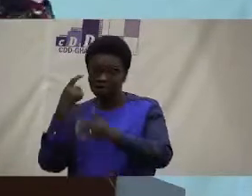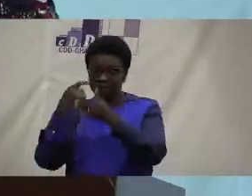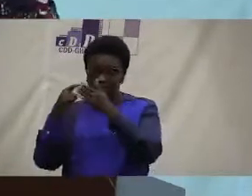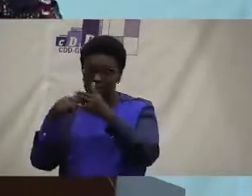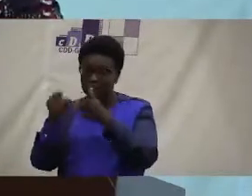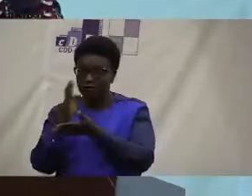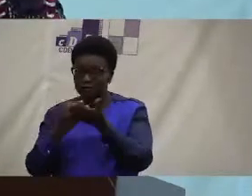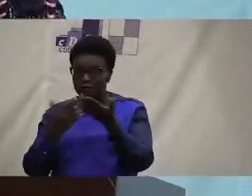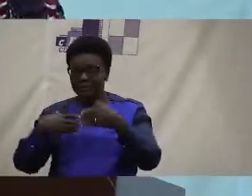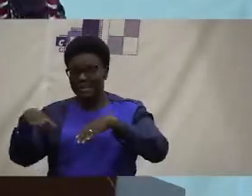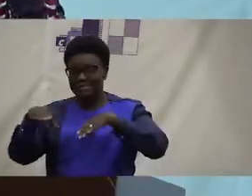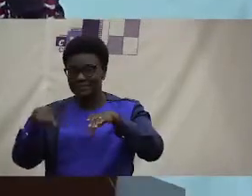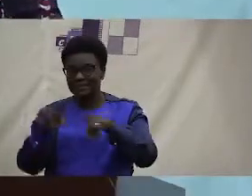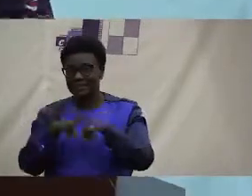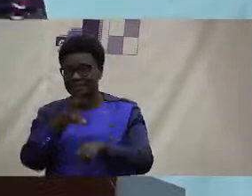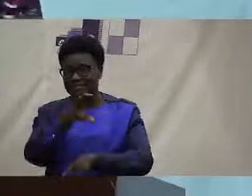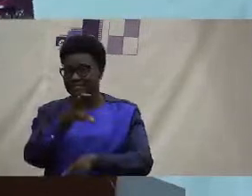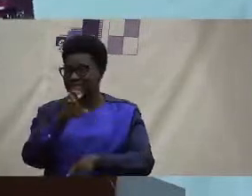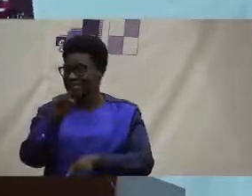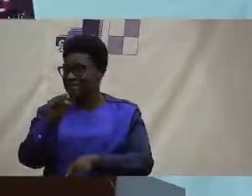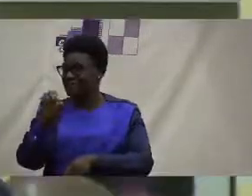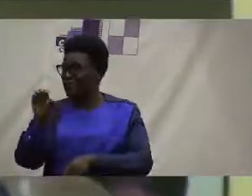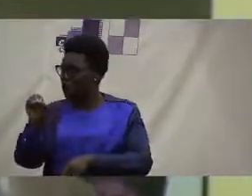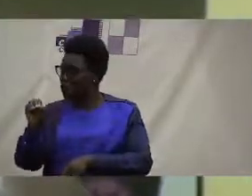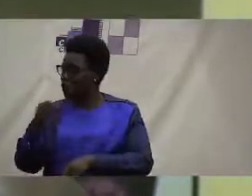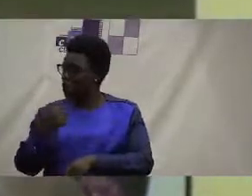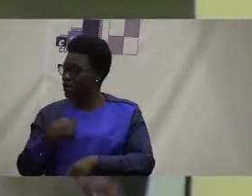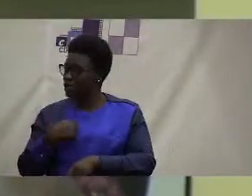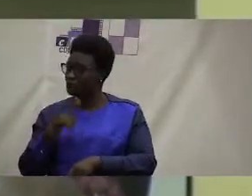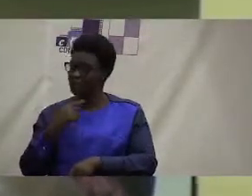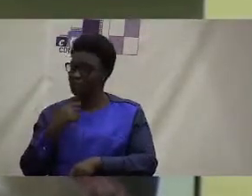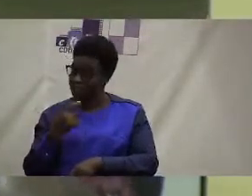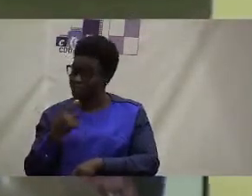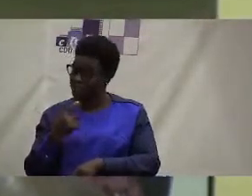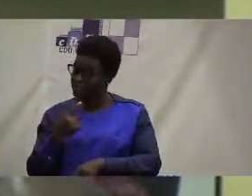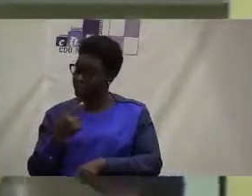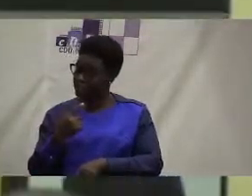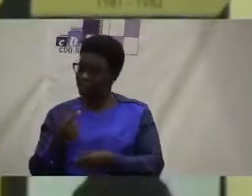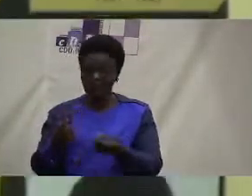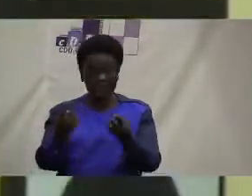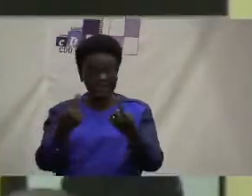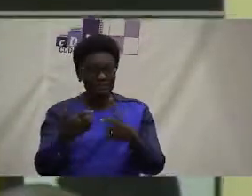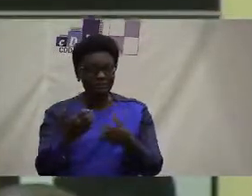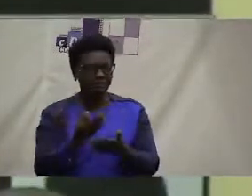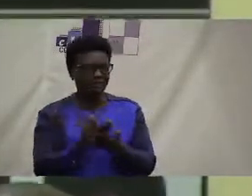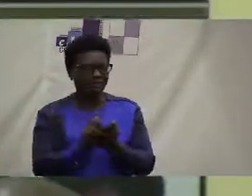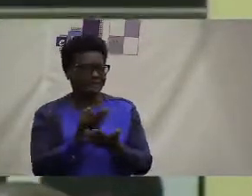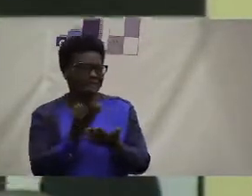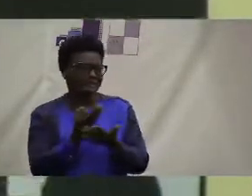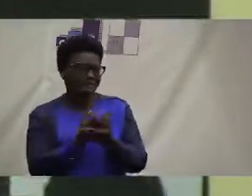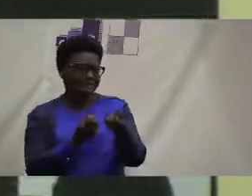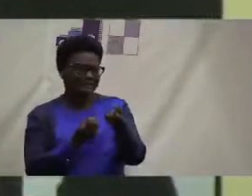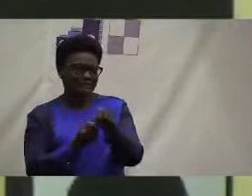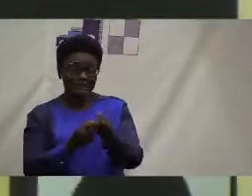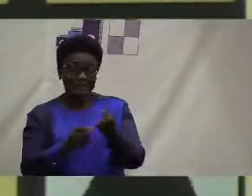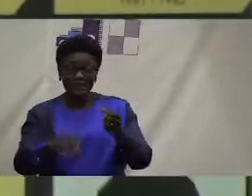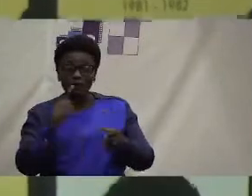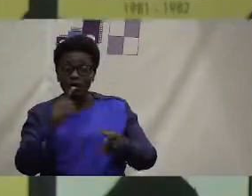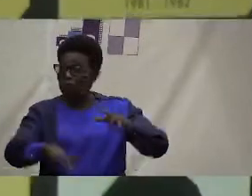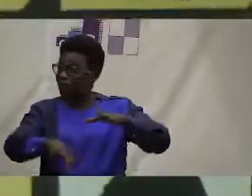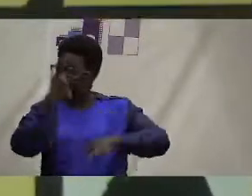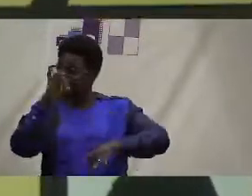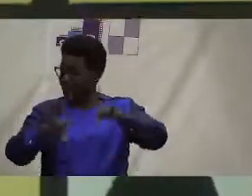some of the CSOs. And as you rightly indicated, when it comes to funding, it appears those who